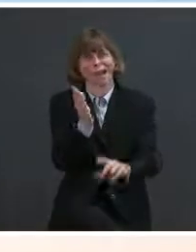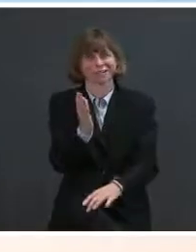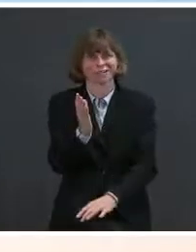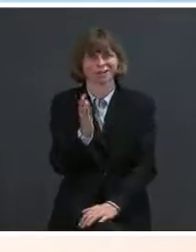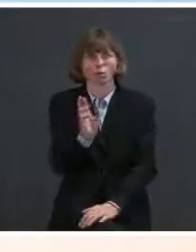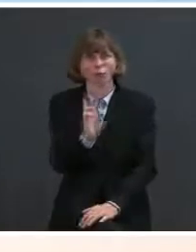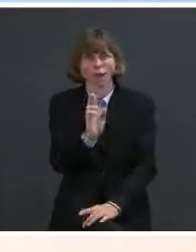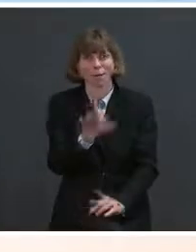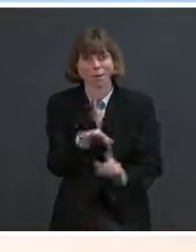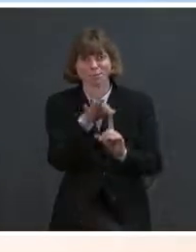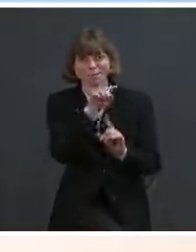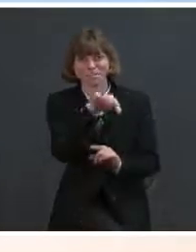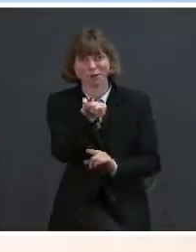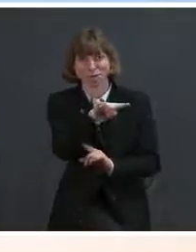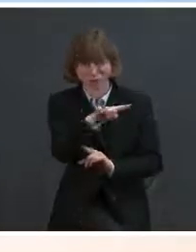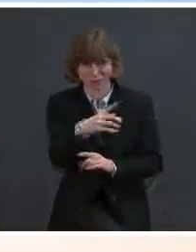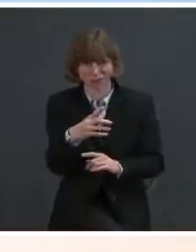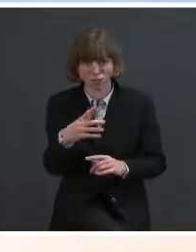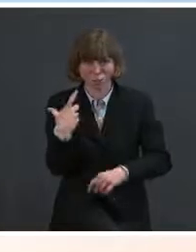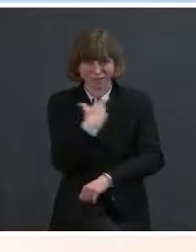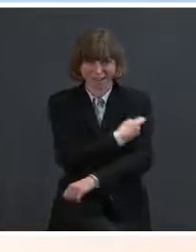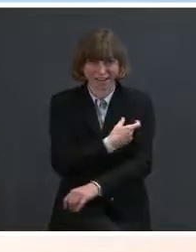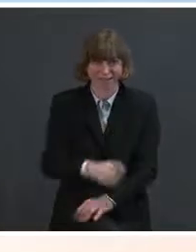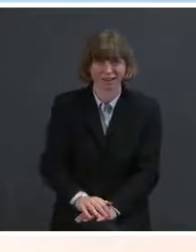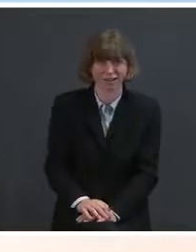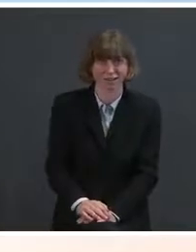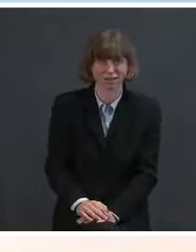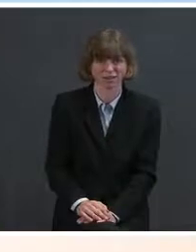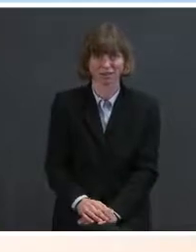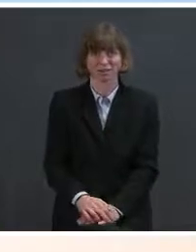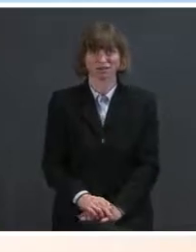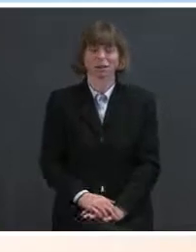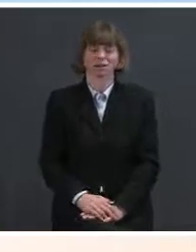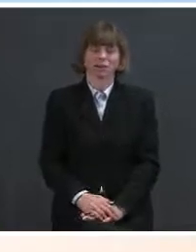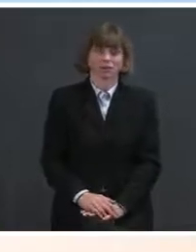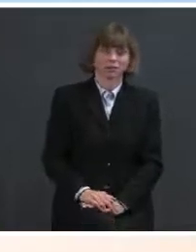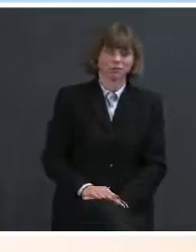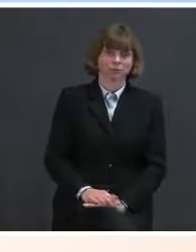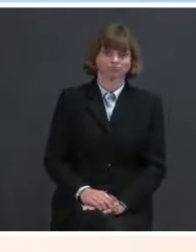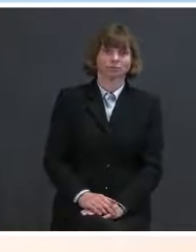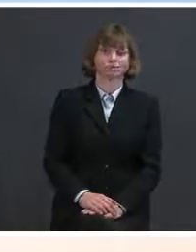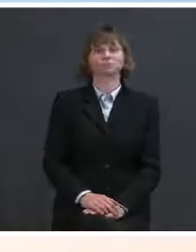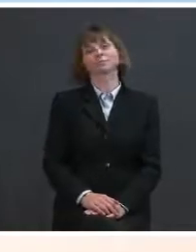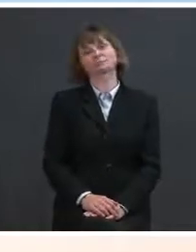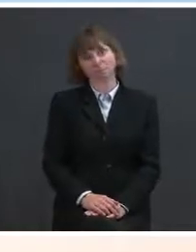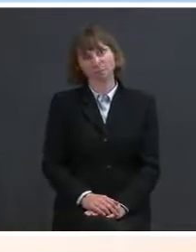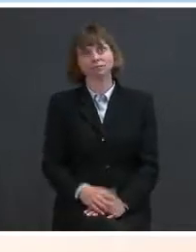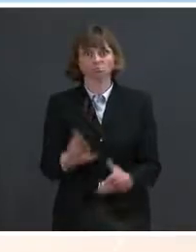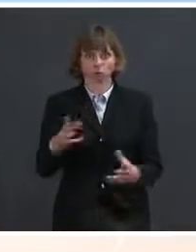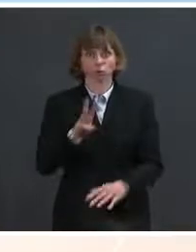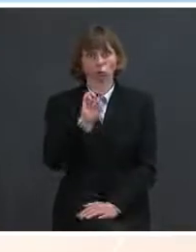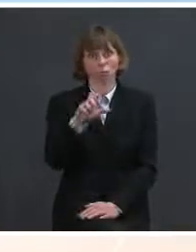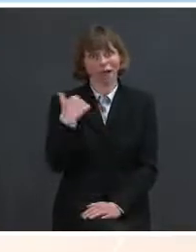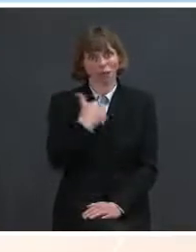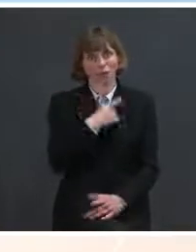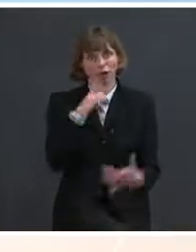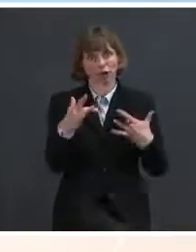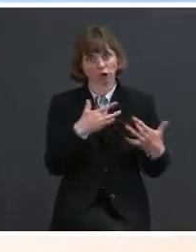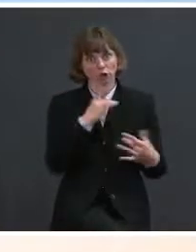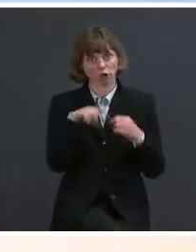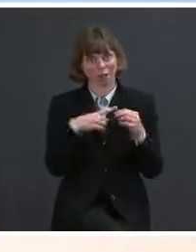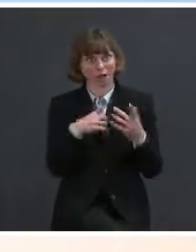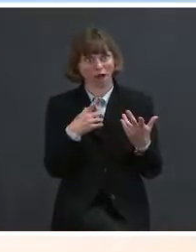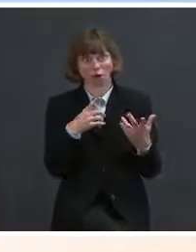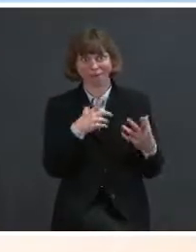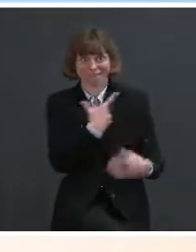talking about who are the effective messengers here. Well, we're concerned about vaccine hesitancy